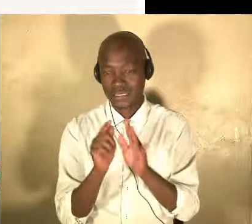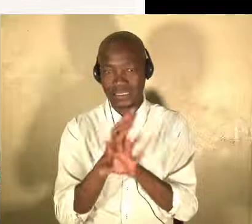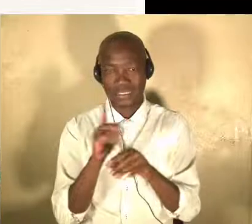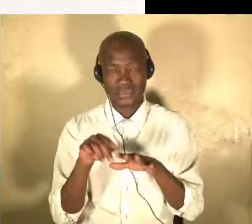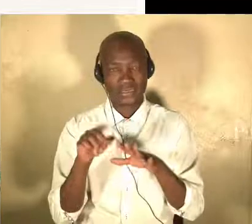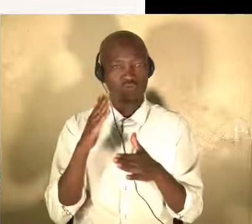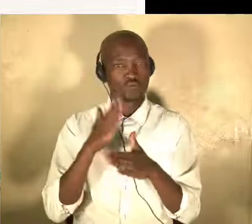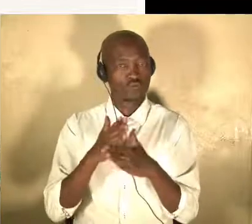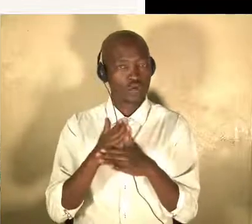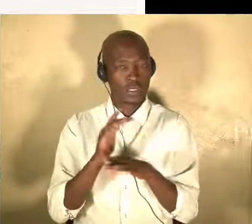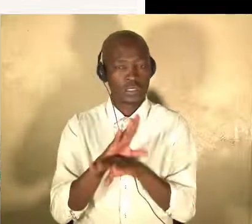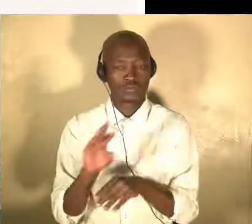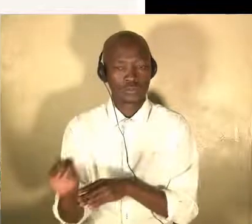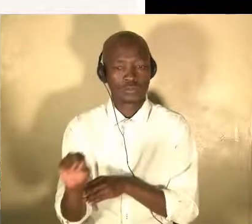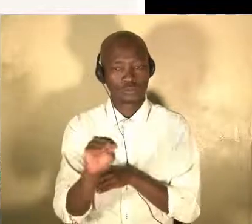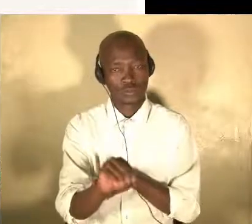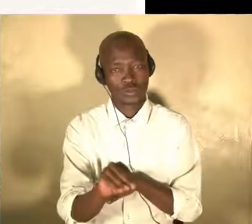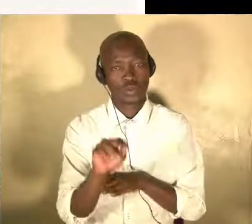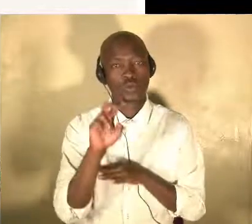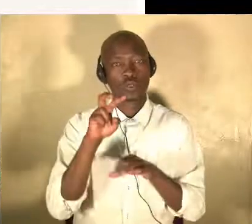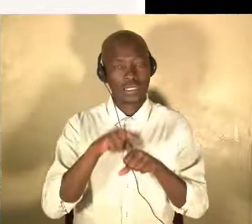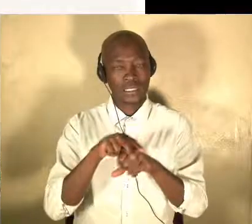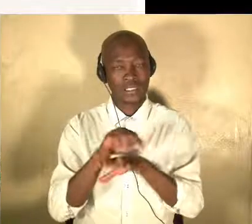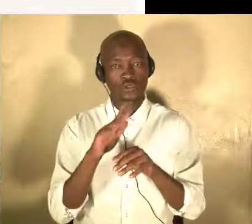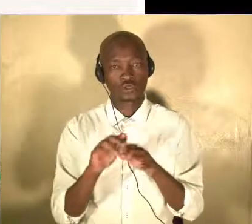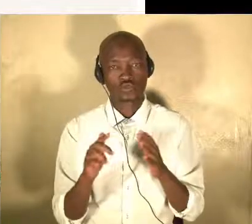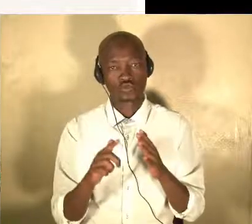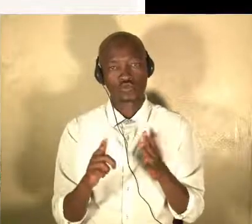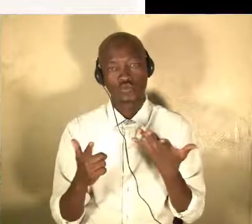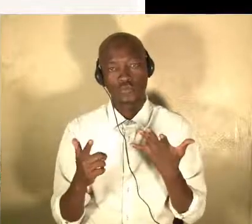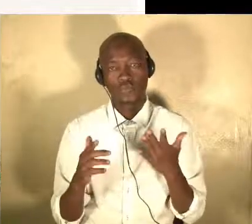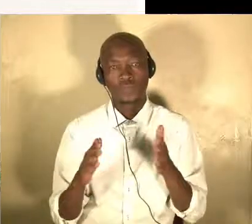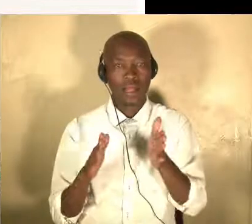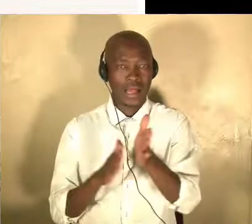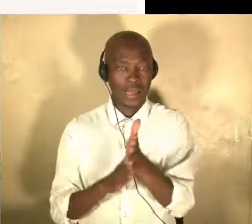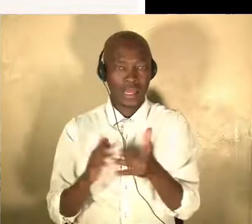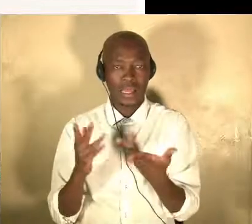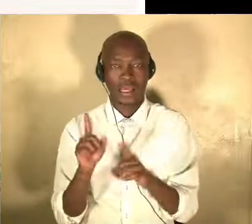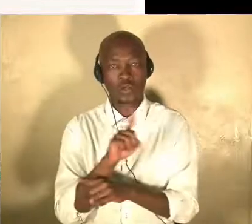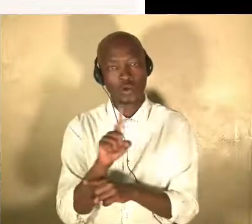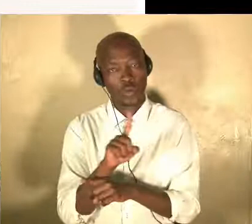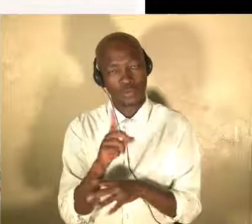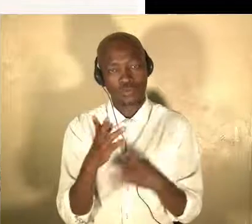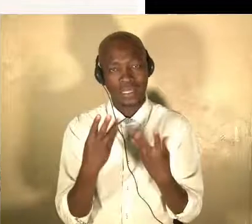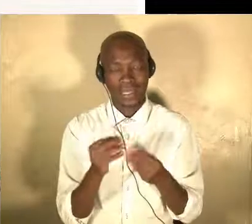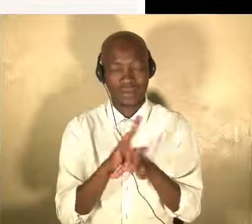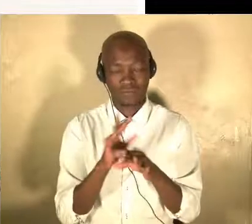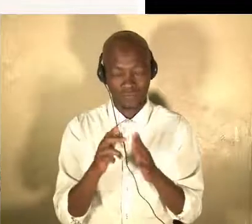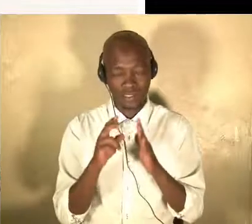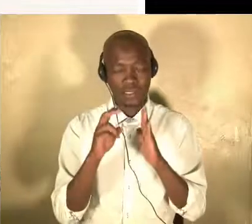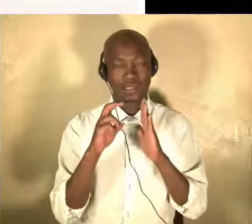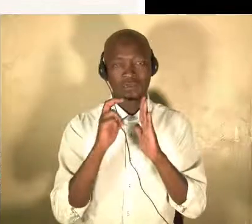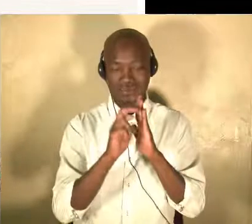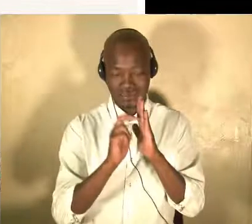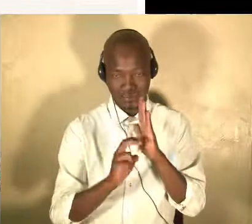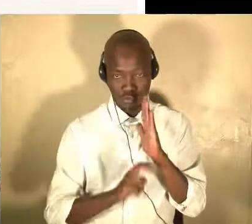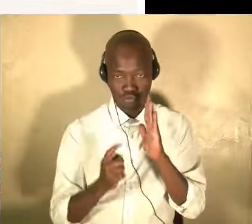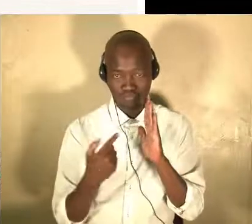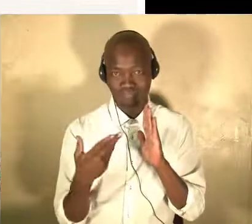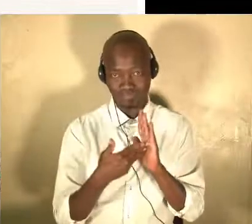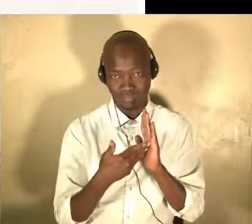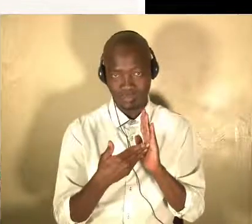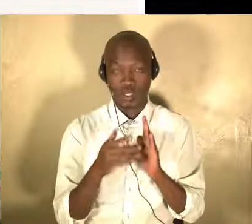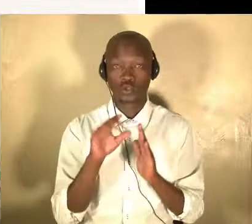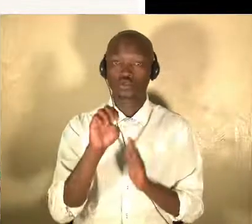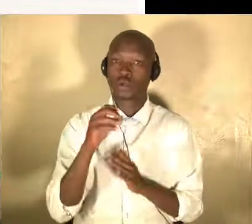put in place would need to align to what we have in the principal act. And in this instance, then the